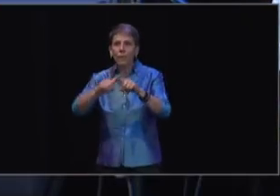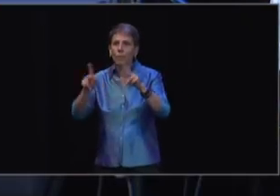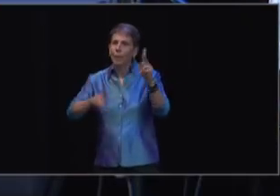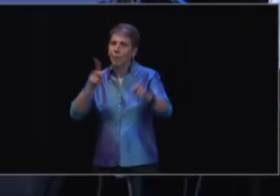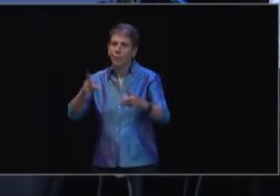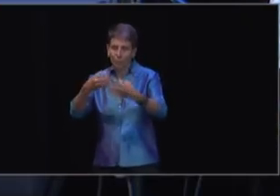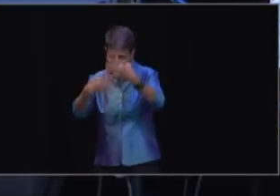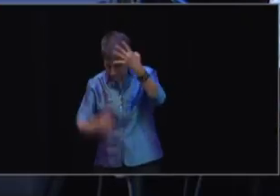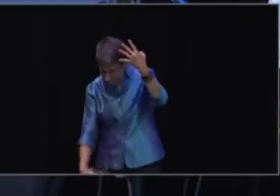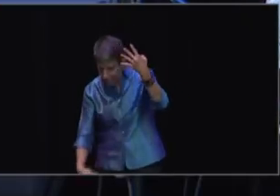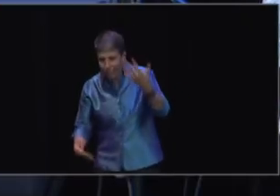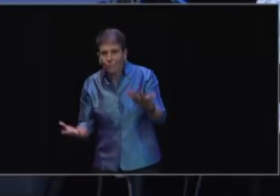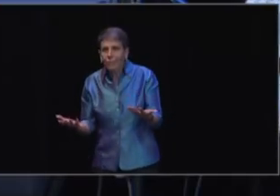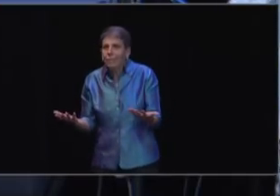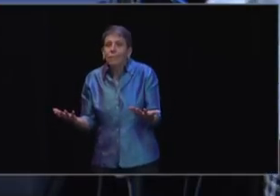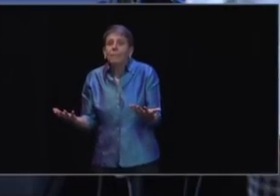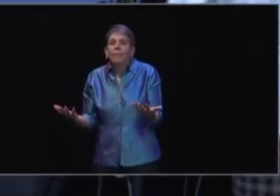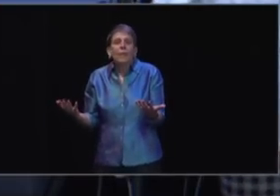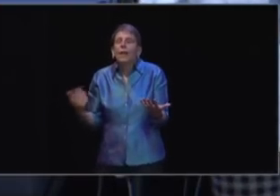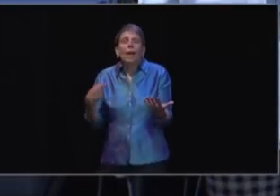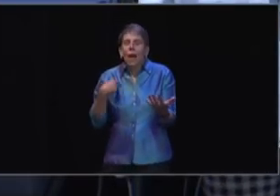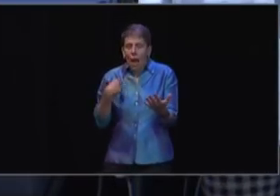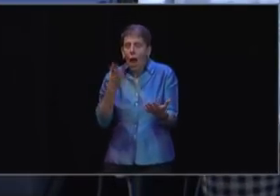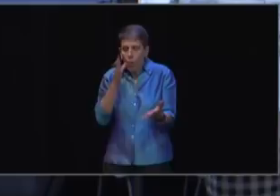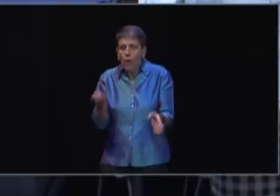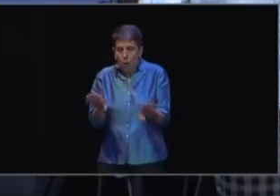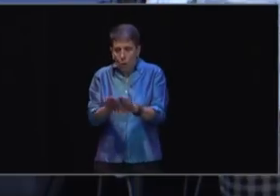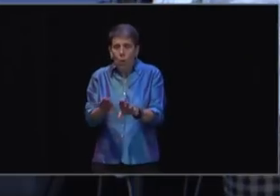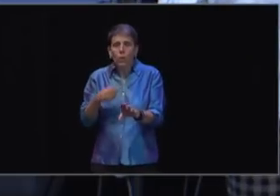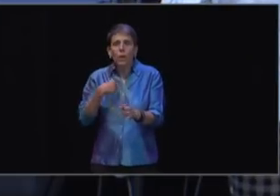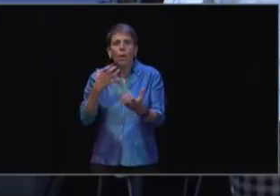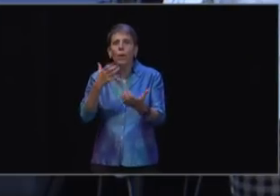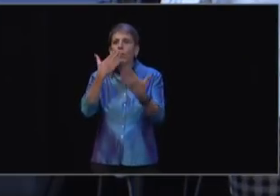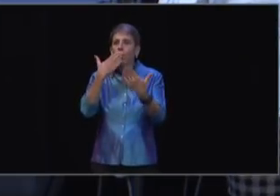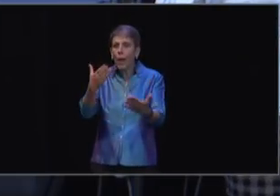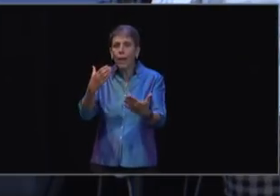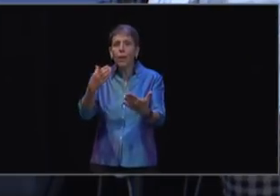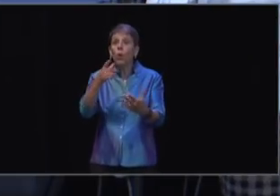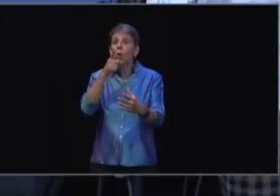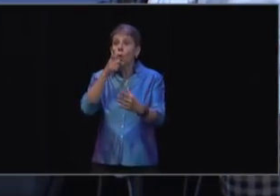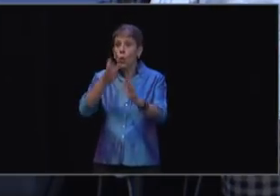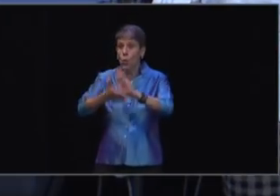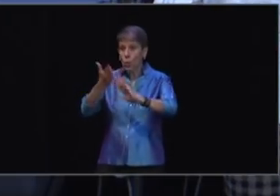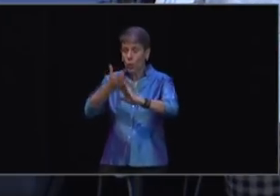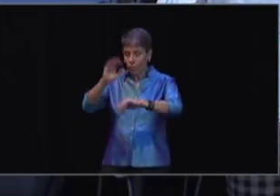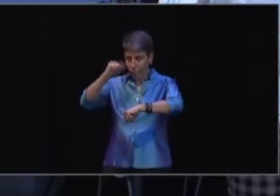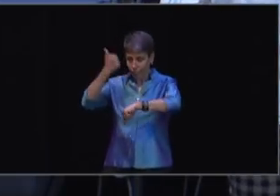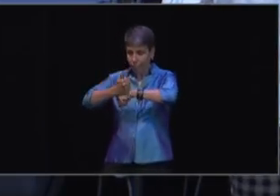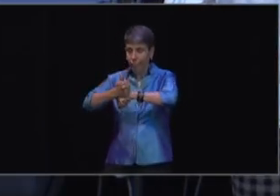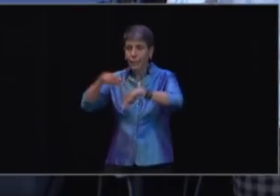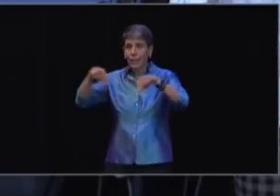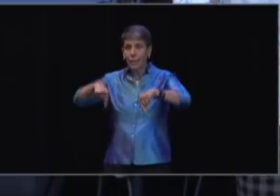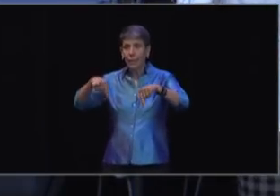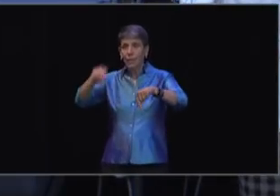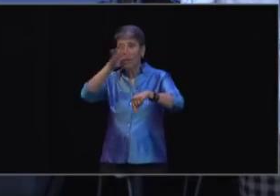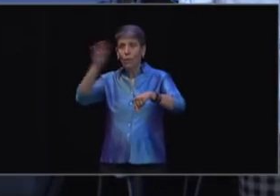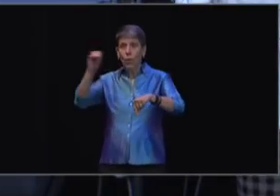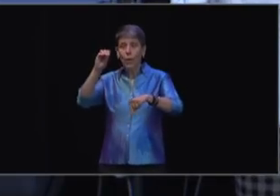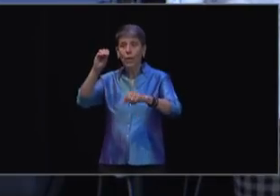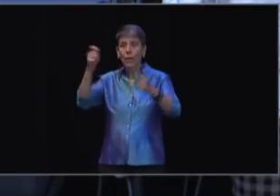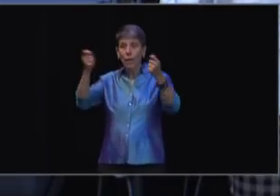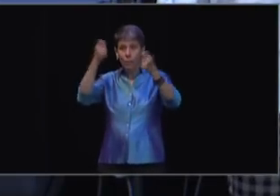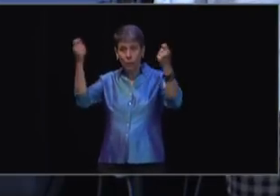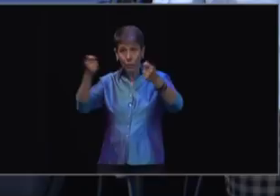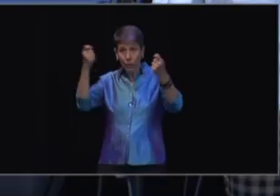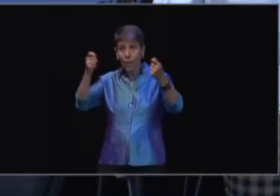There's so many names. But I want to end by thanking the curator of the Roadwork 40th Anniversary